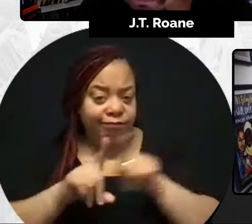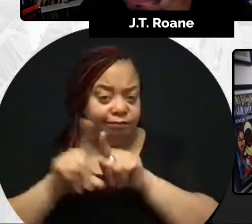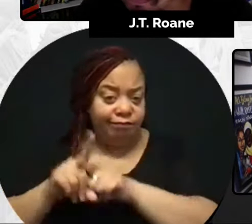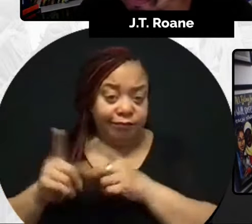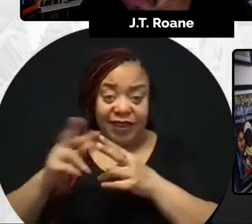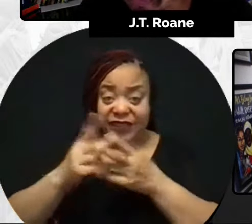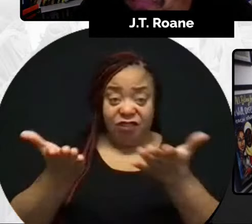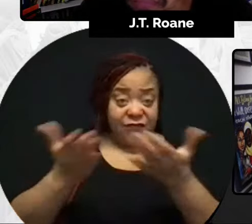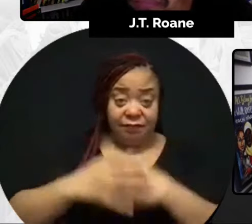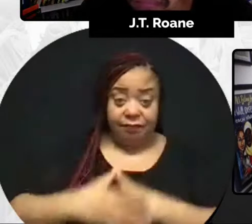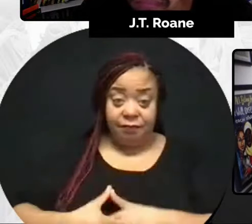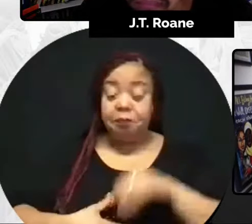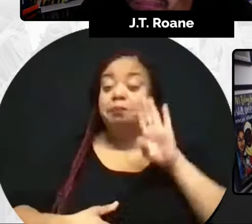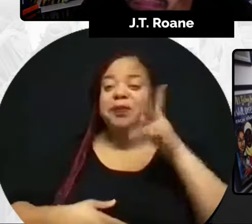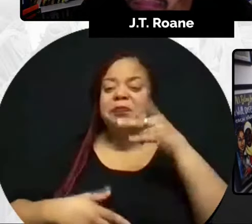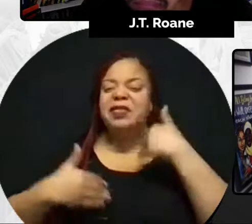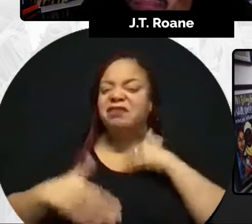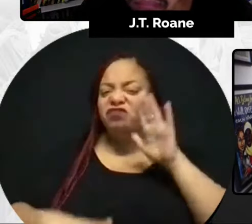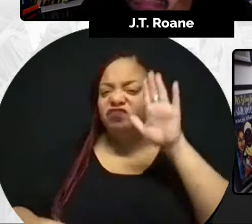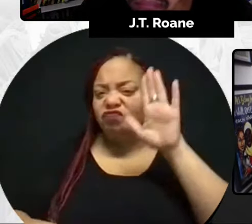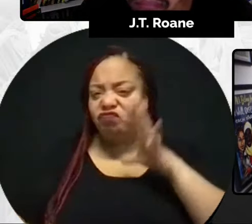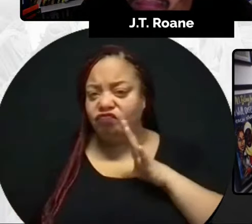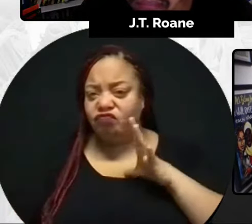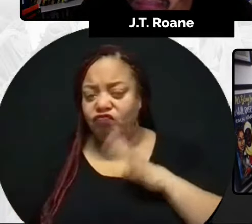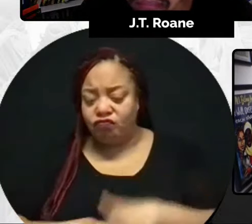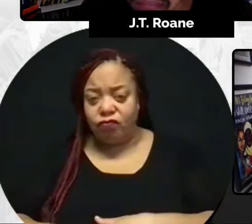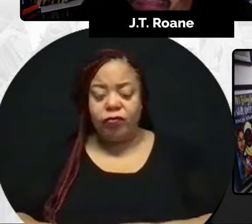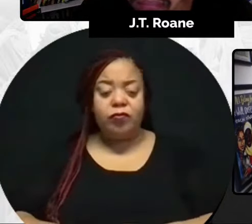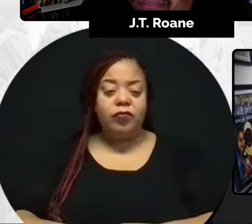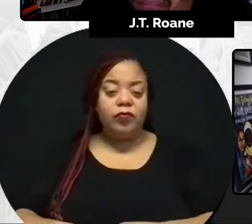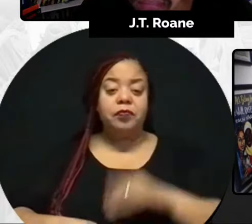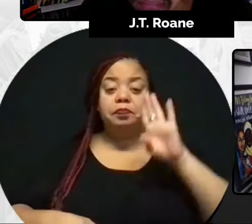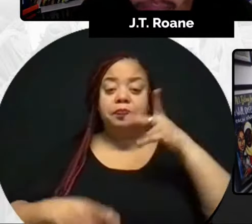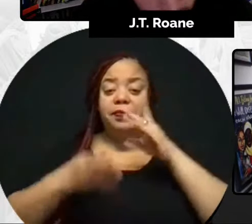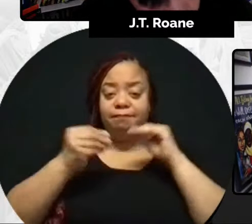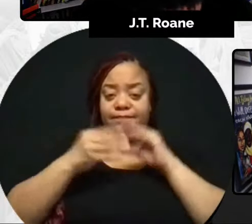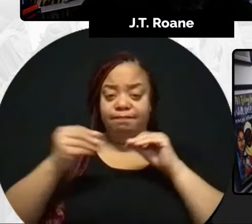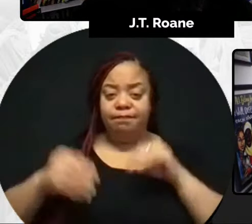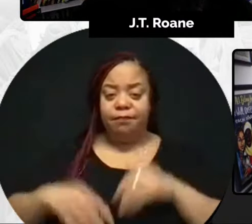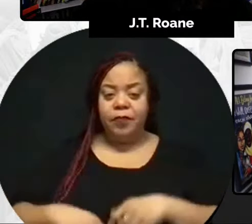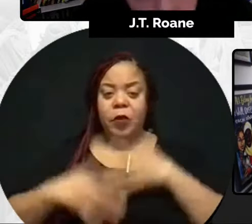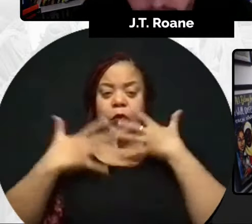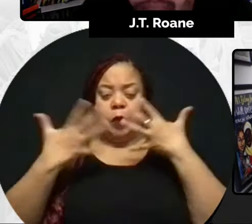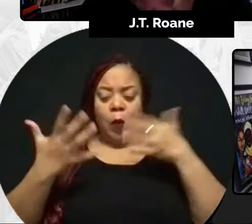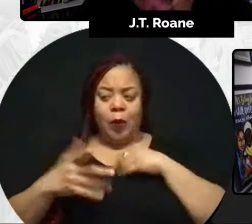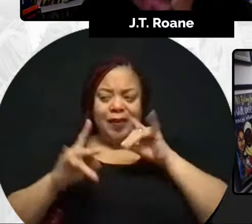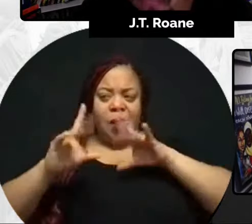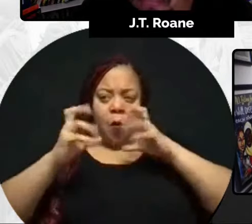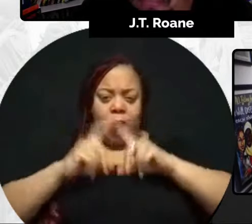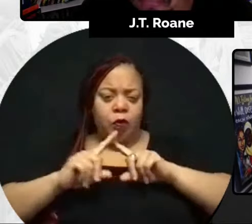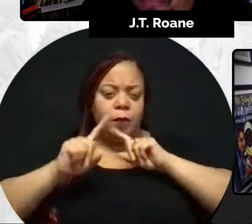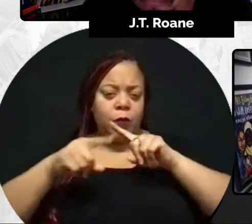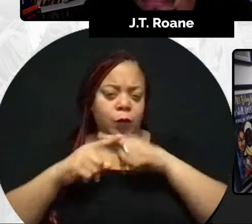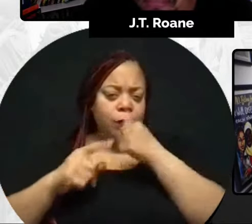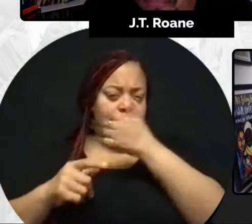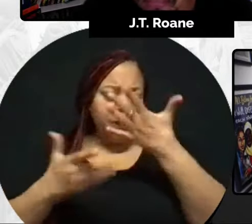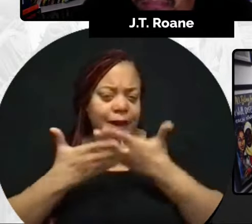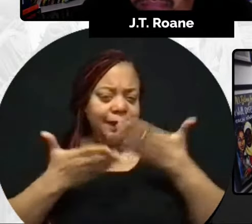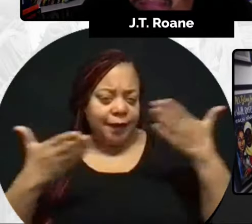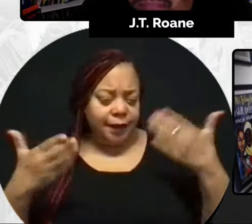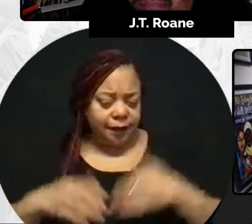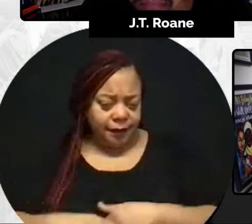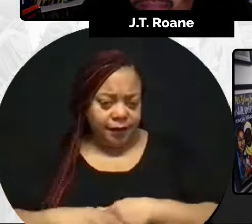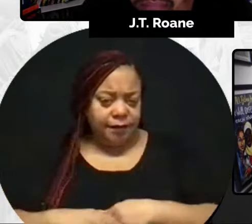I don't want to respond to a couple of the things I said first. Are you fighting for all to be free? What about